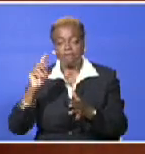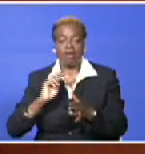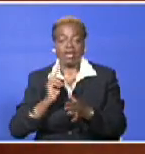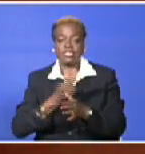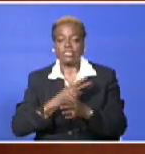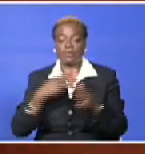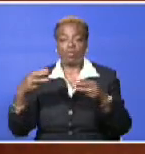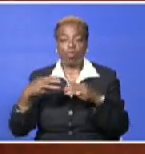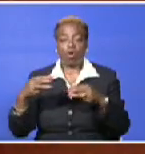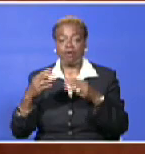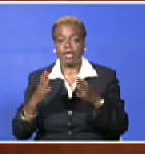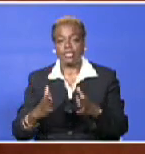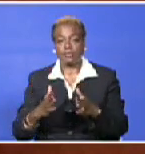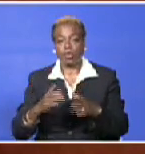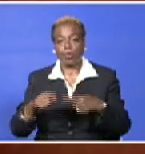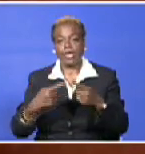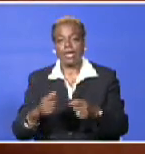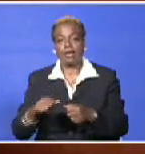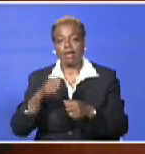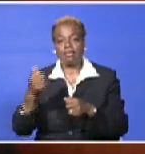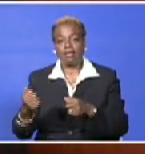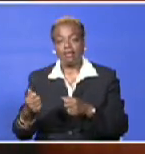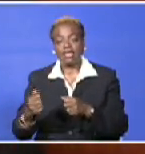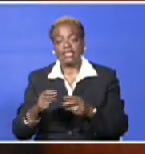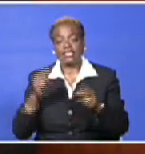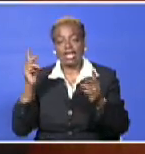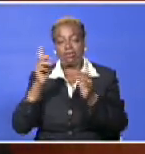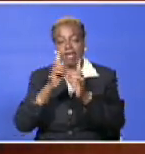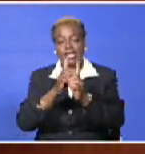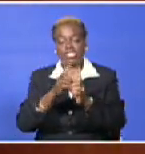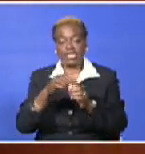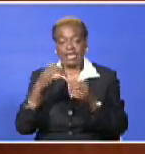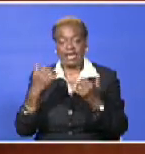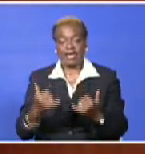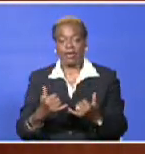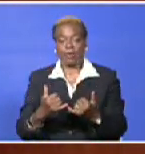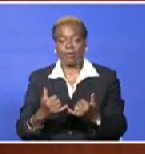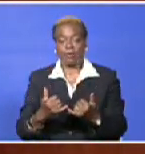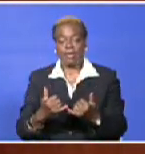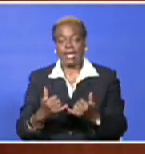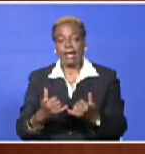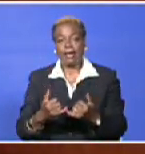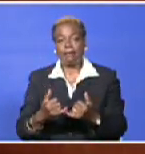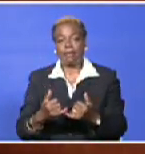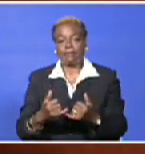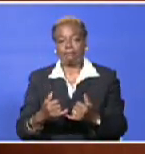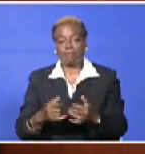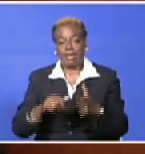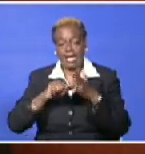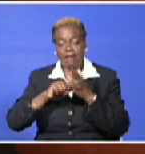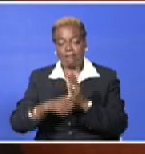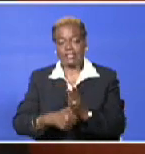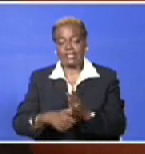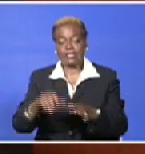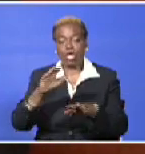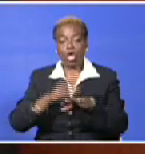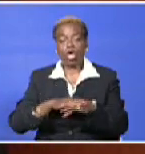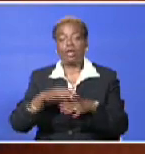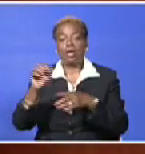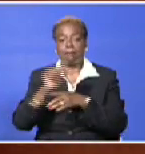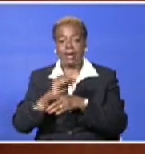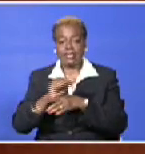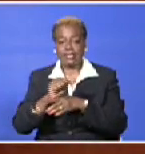we're just heading in a different direction now, and there's going to be a much bigger emphasis on practices. You know, we have a lot of young guys that